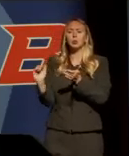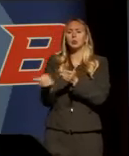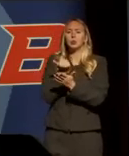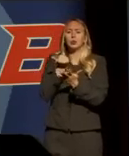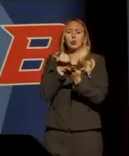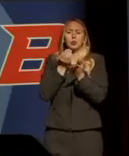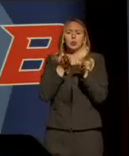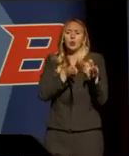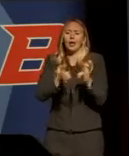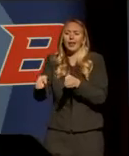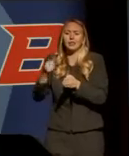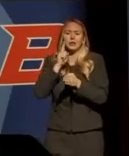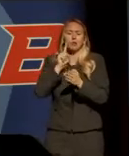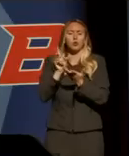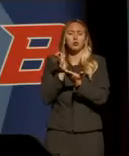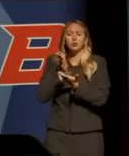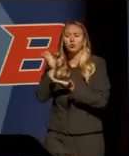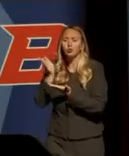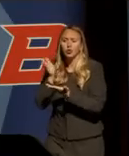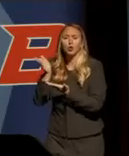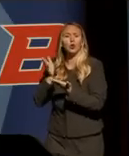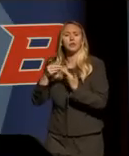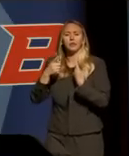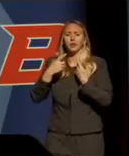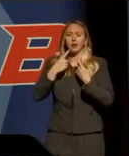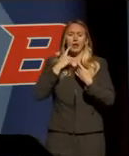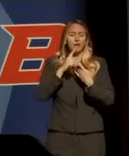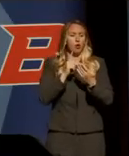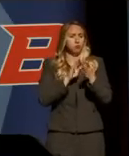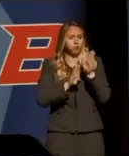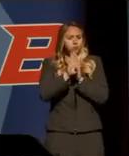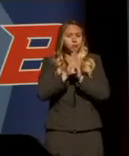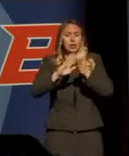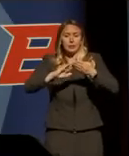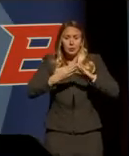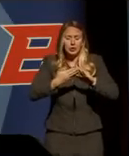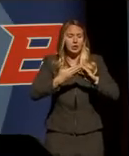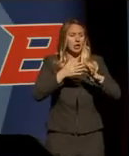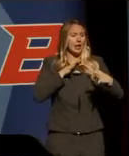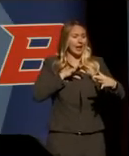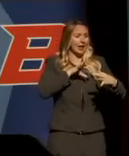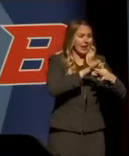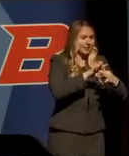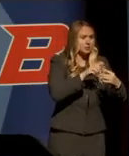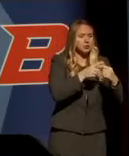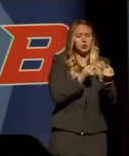create community, and how we can connect with and support one another.